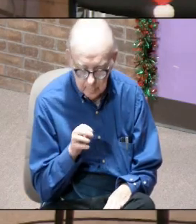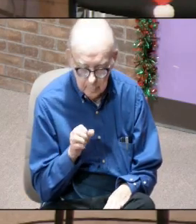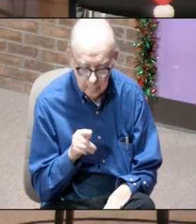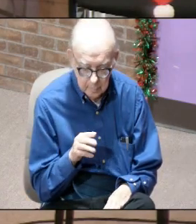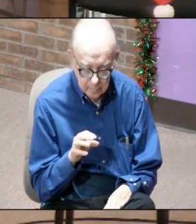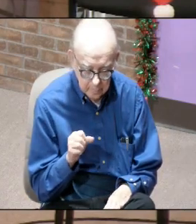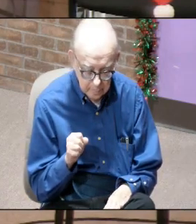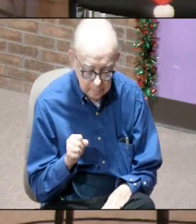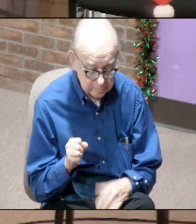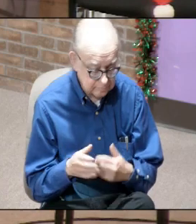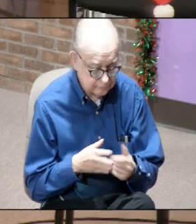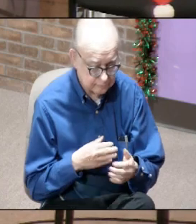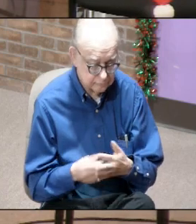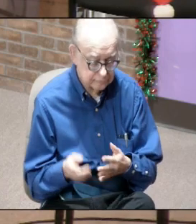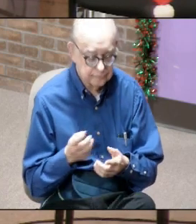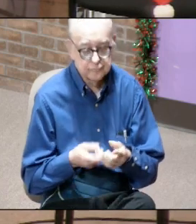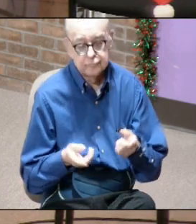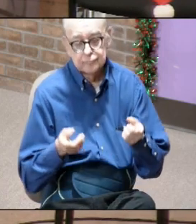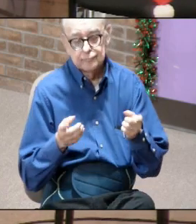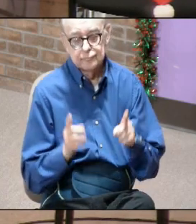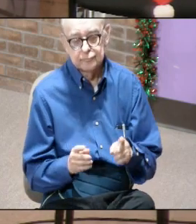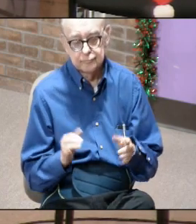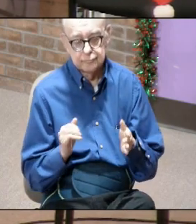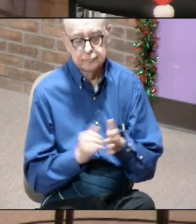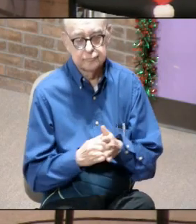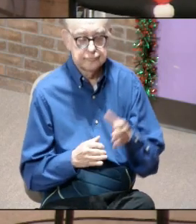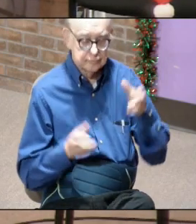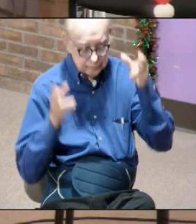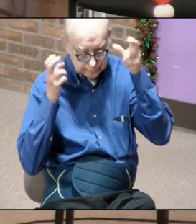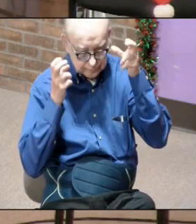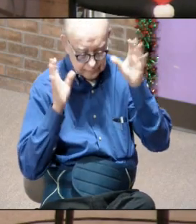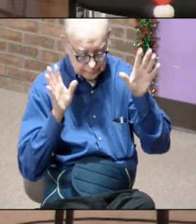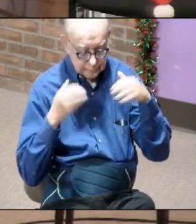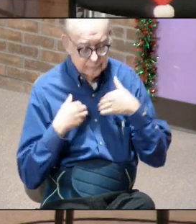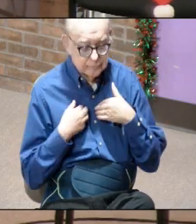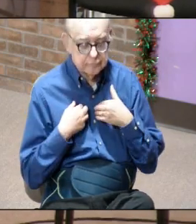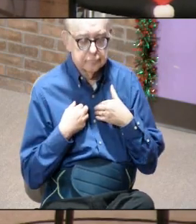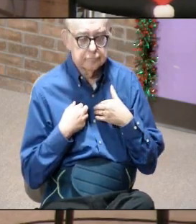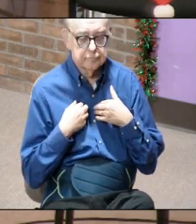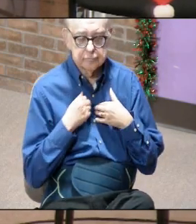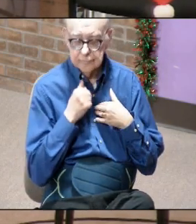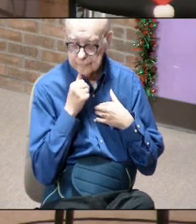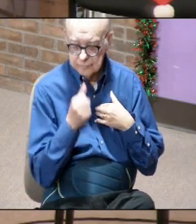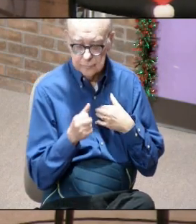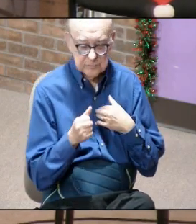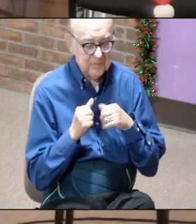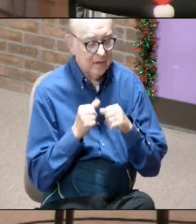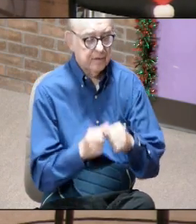whatever. And so what ends up happening is that crown that they had would not